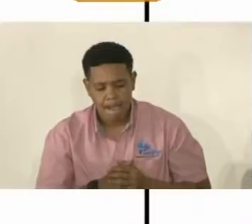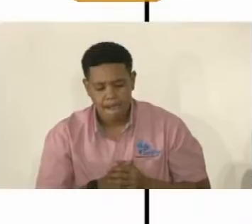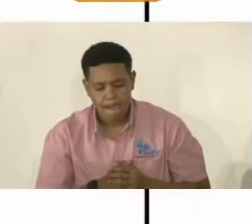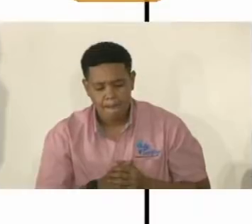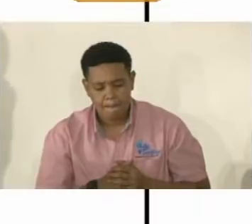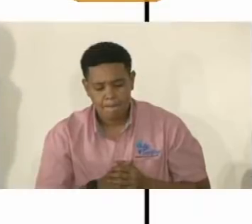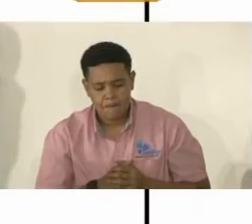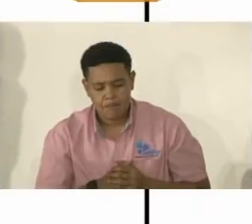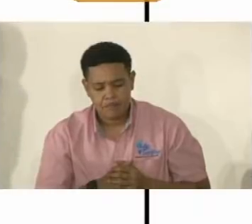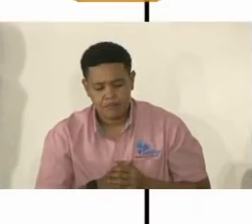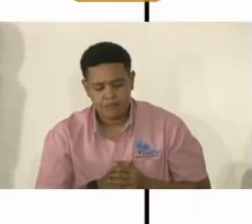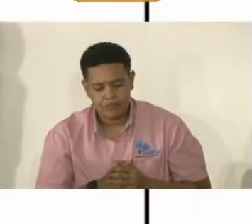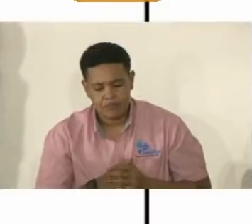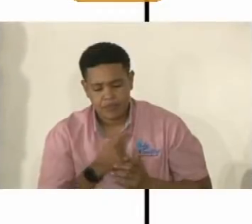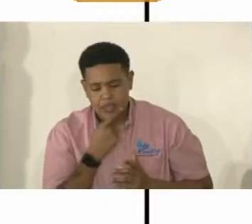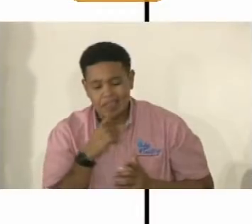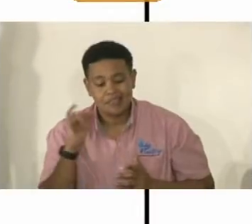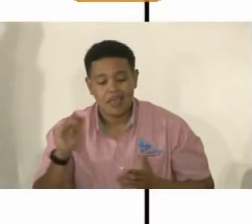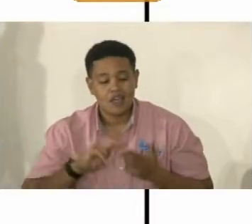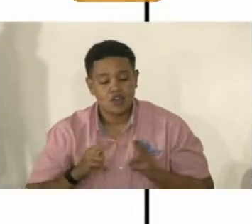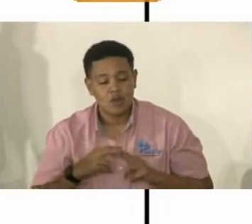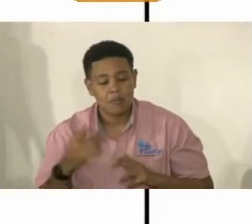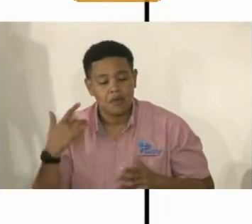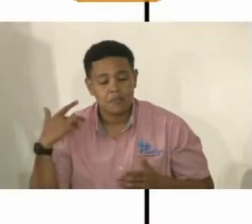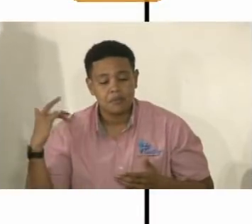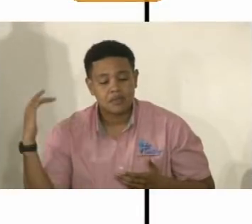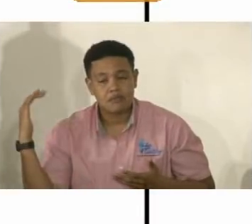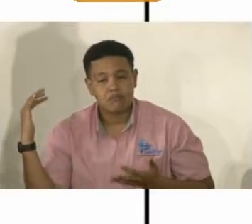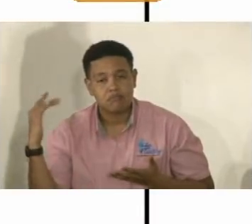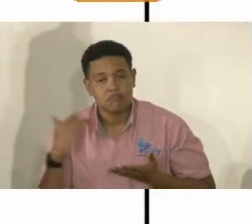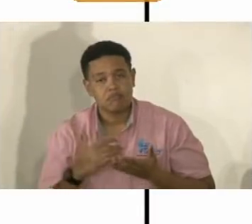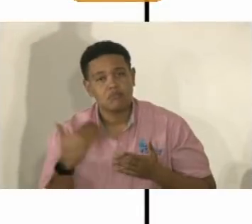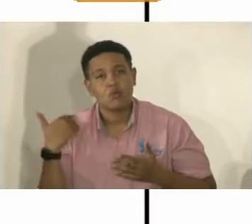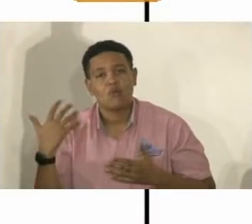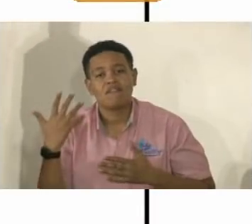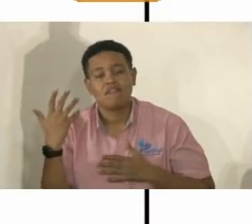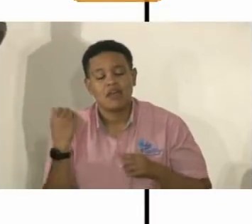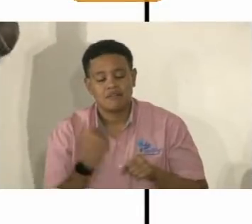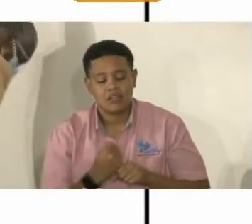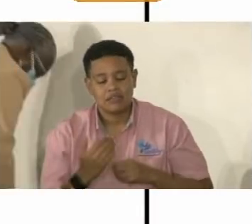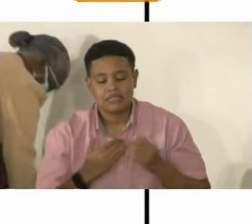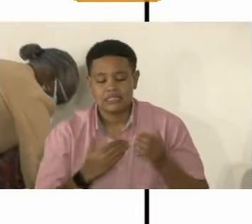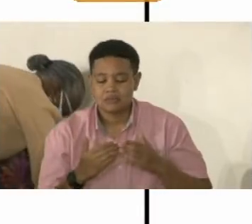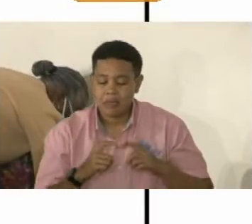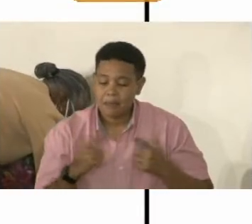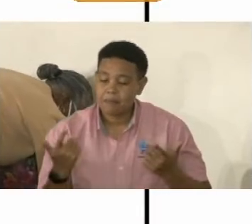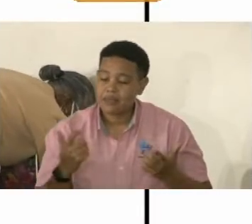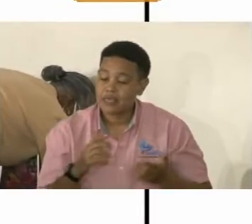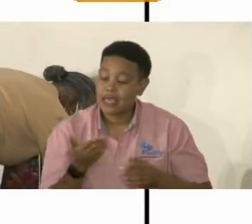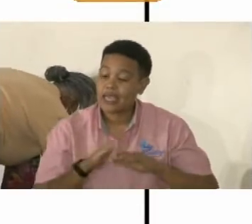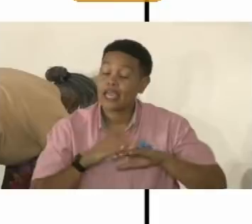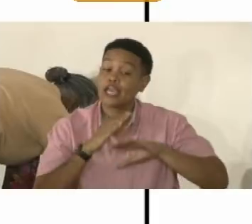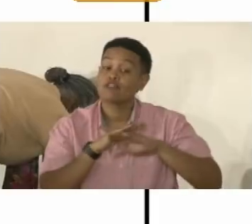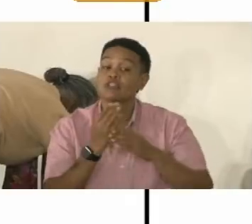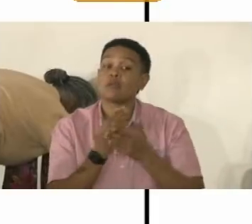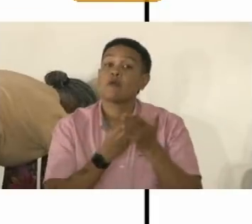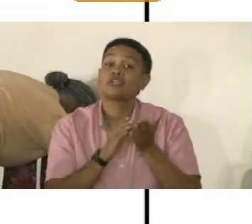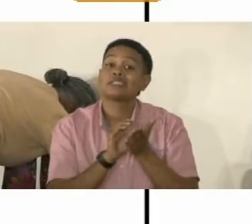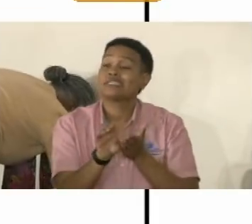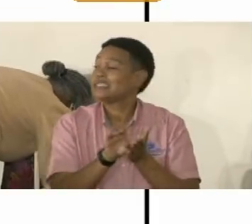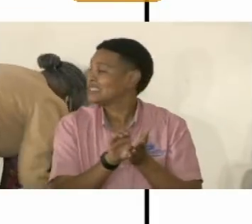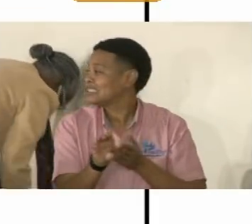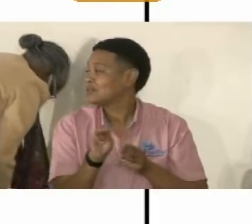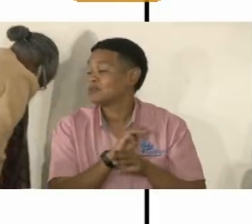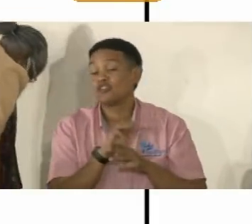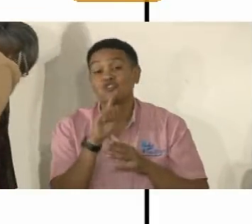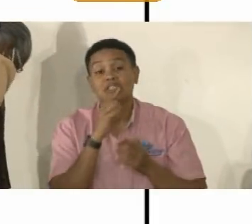That number has on average declined over the last 5 years, despite the massive increase in budget allocations to the ministry. In